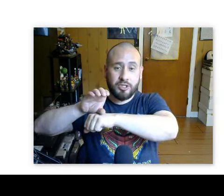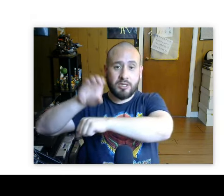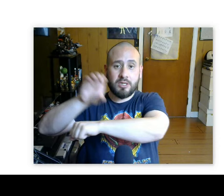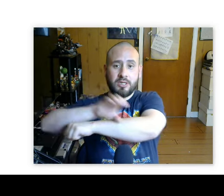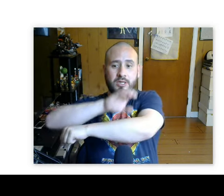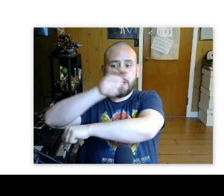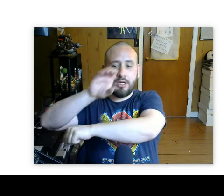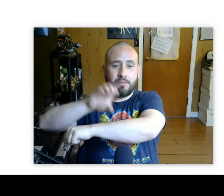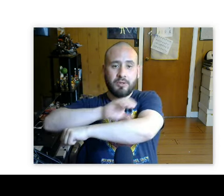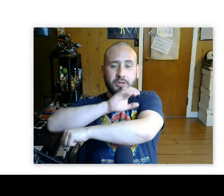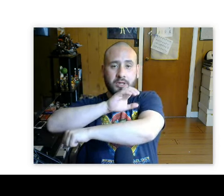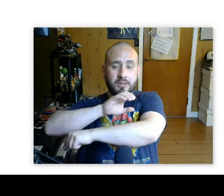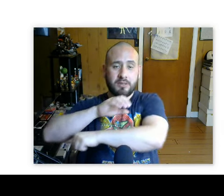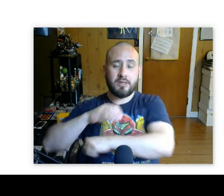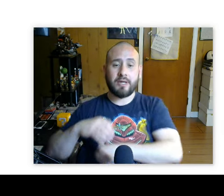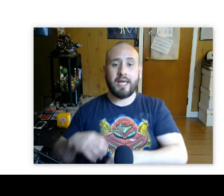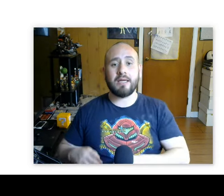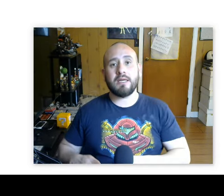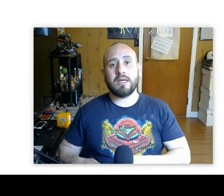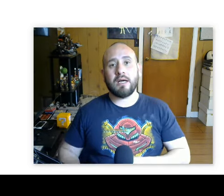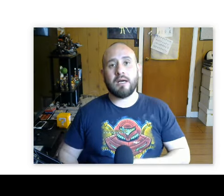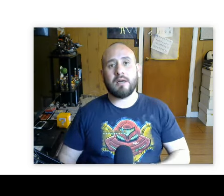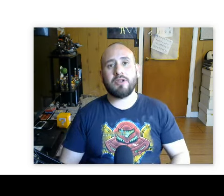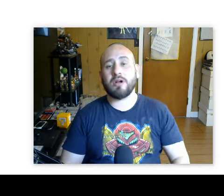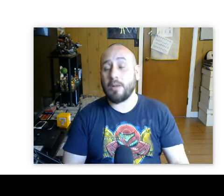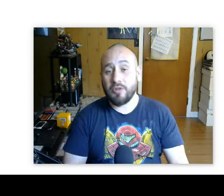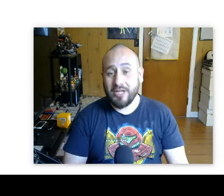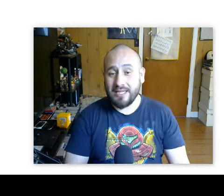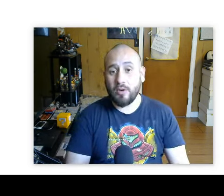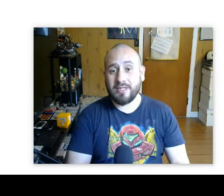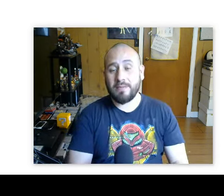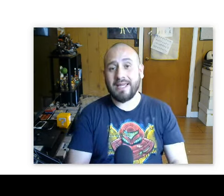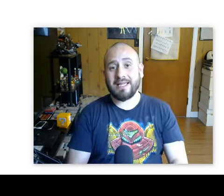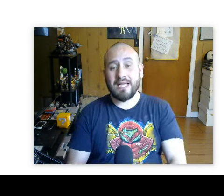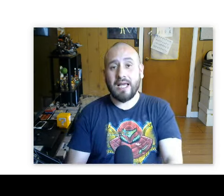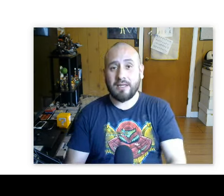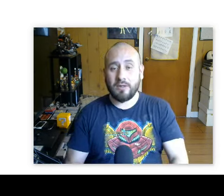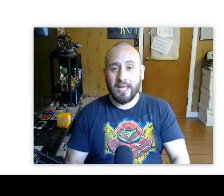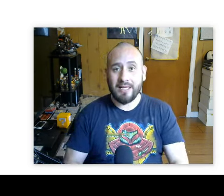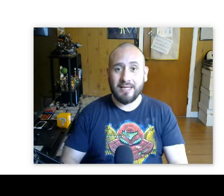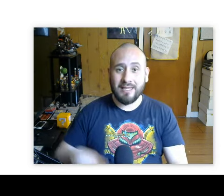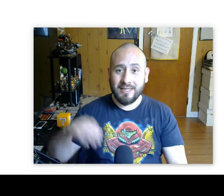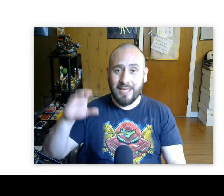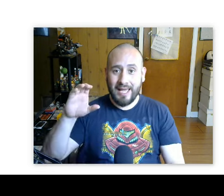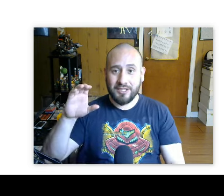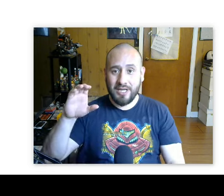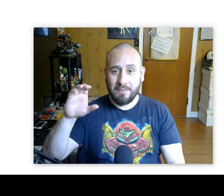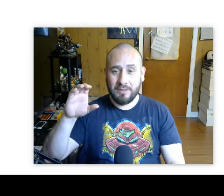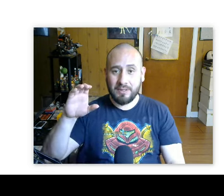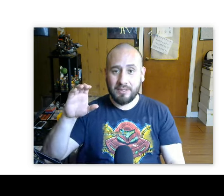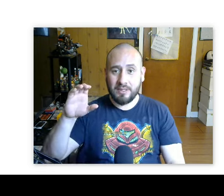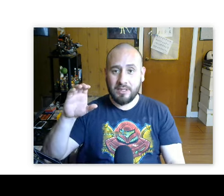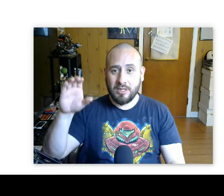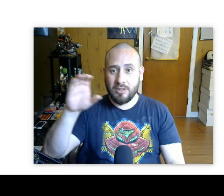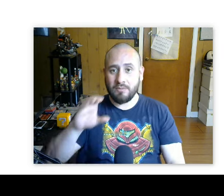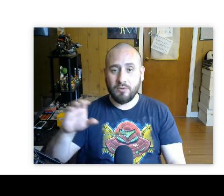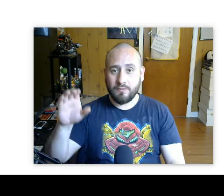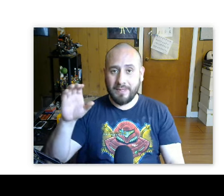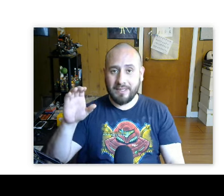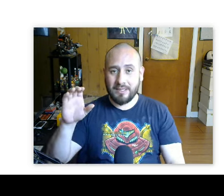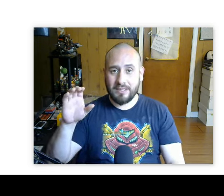church, computer, okay? There are a couple things that go into making a sign, okay? The hand shape,